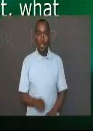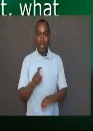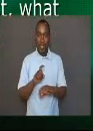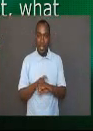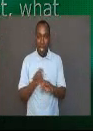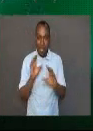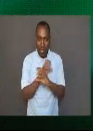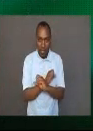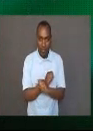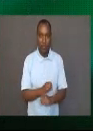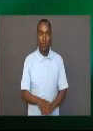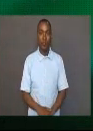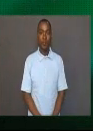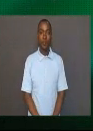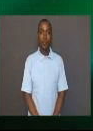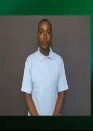Time's up.